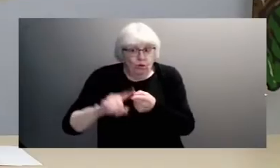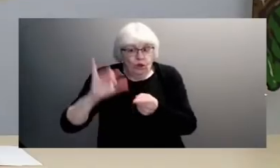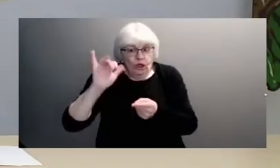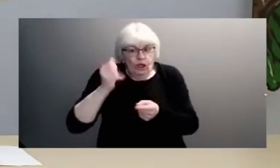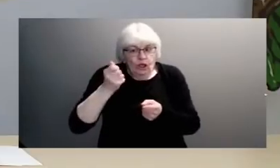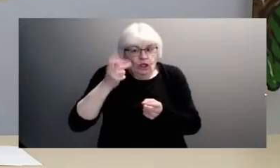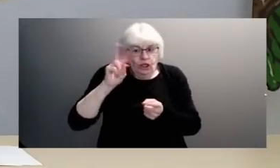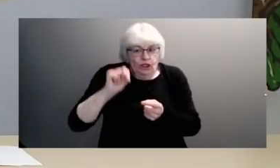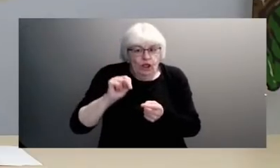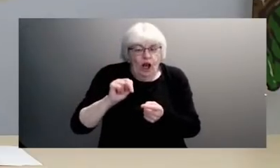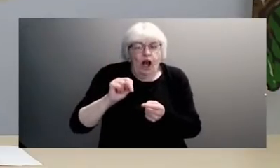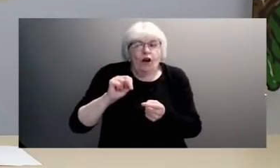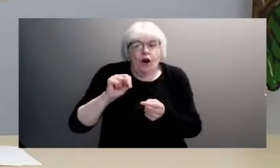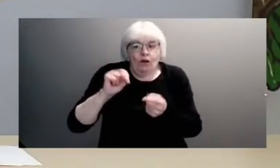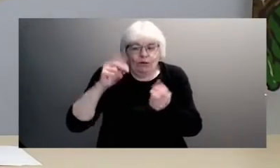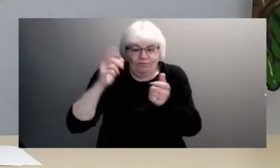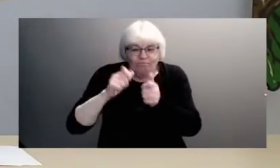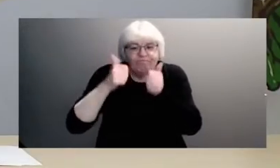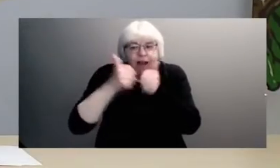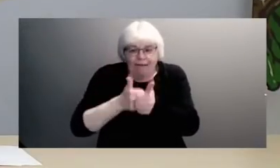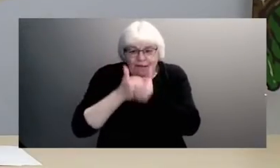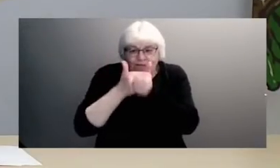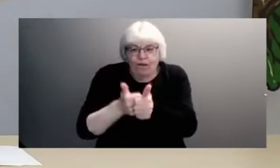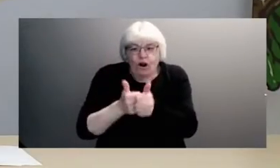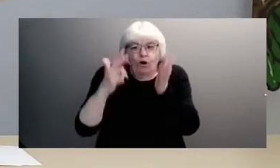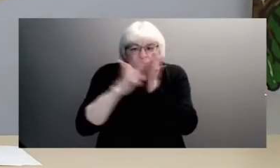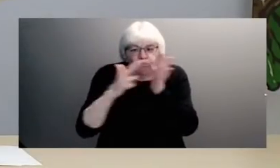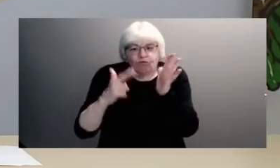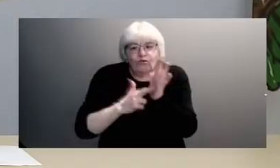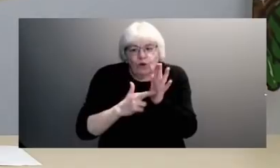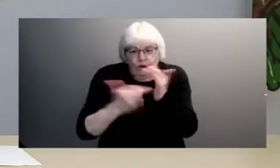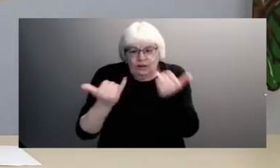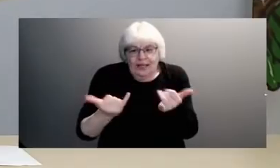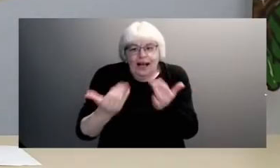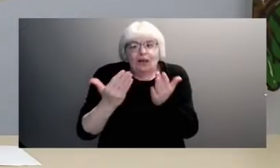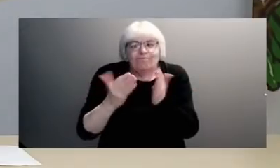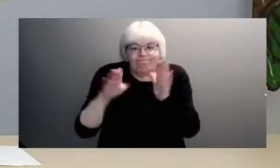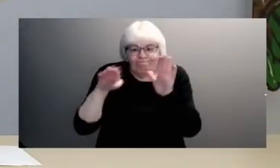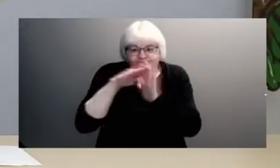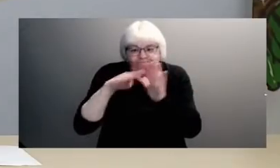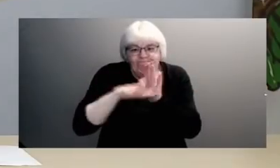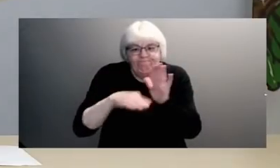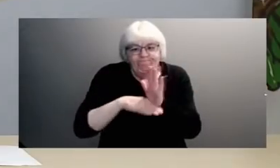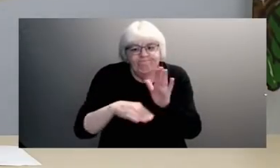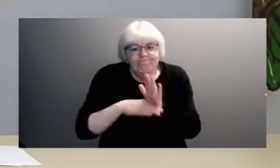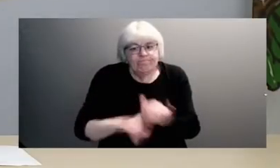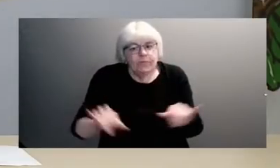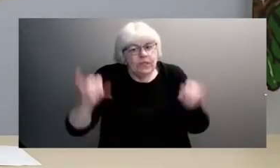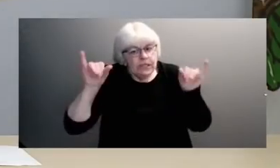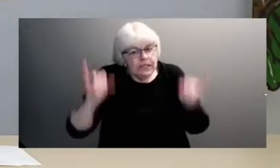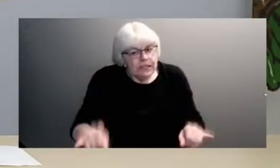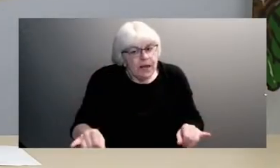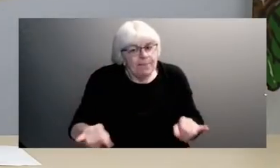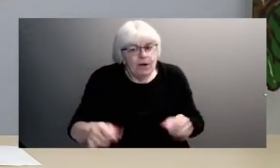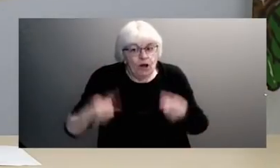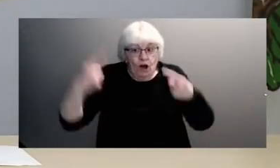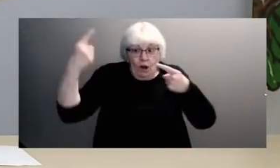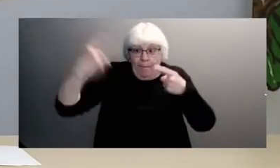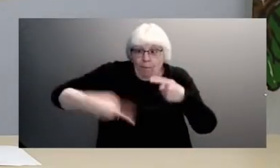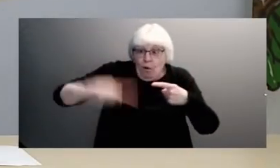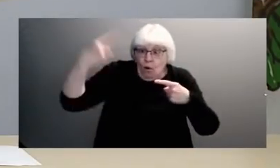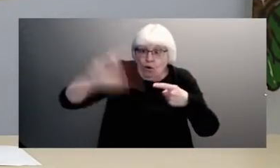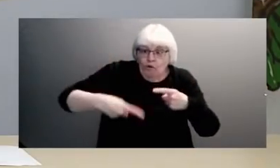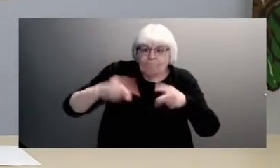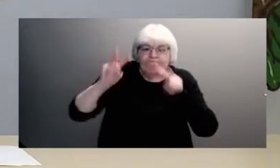In terms of travel, we will continue with our strong border measures that include testing and screening at points of entry. Everyone traveling